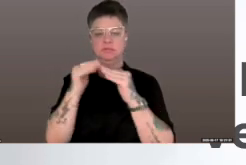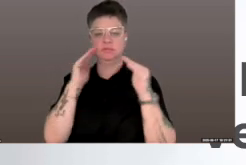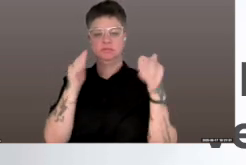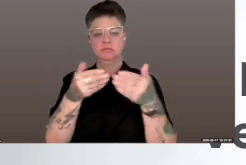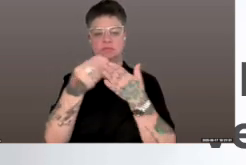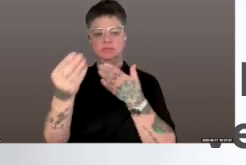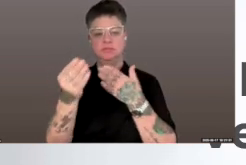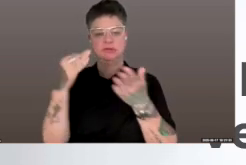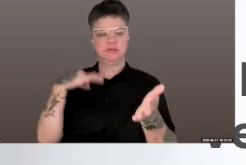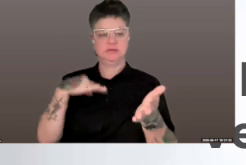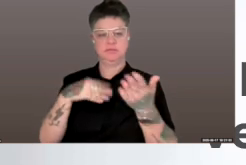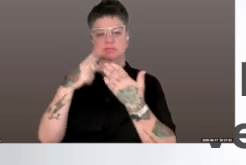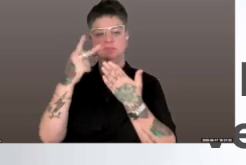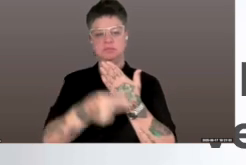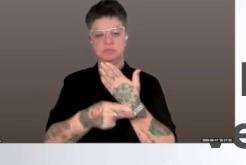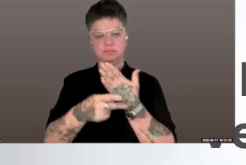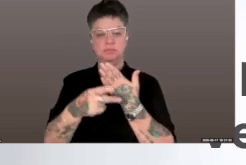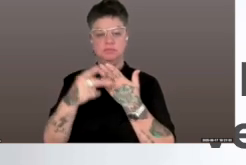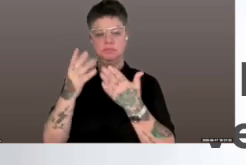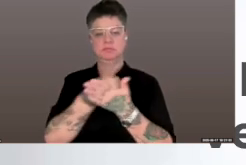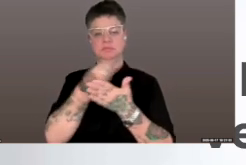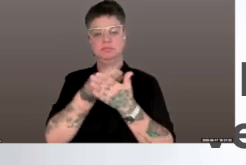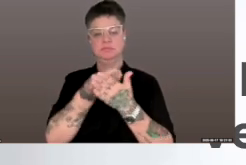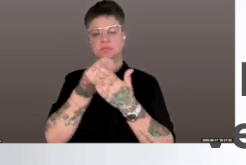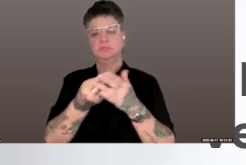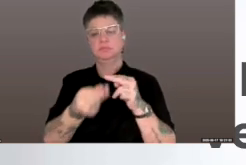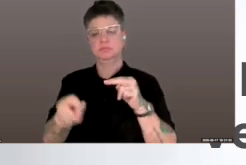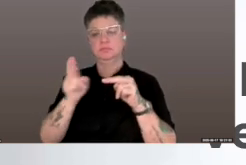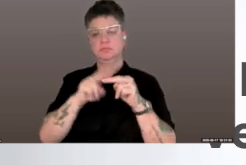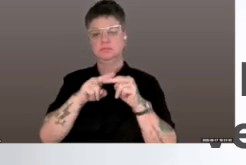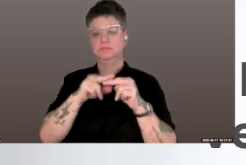or ZAP will provide incentives up to